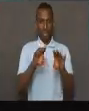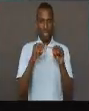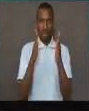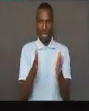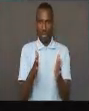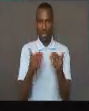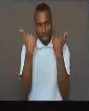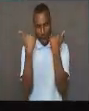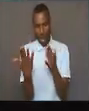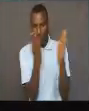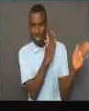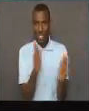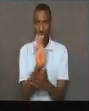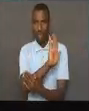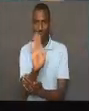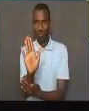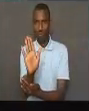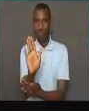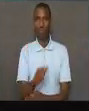Students, let's get ready.